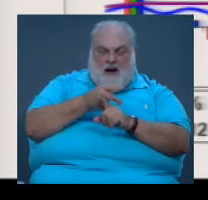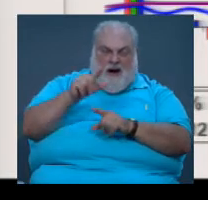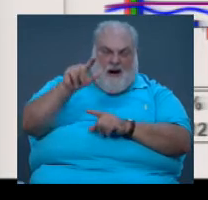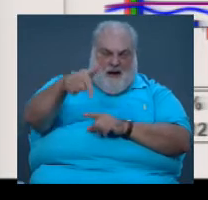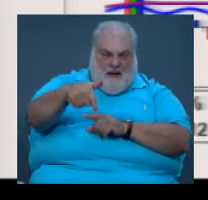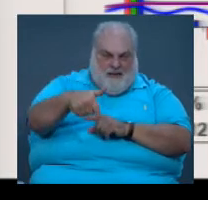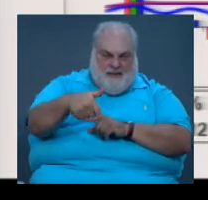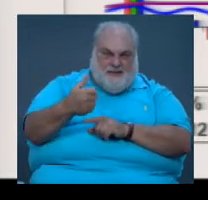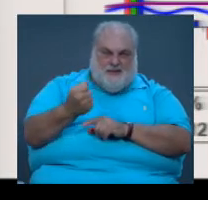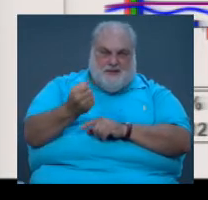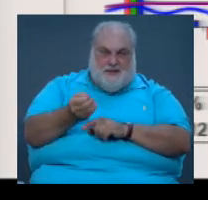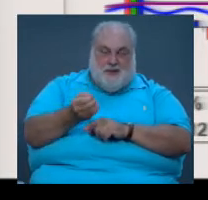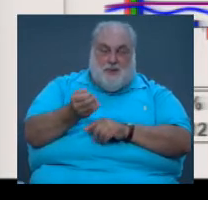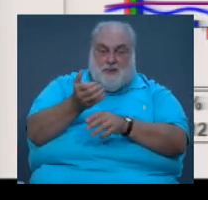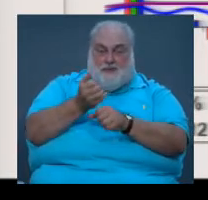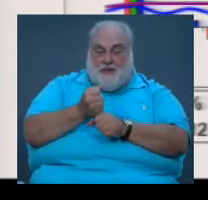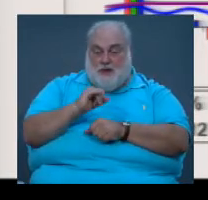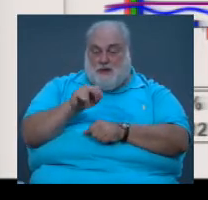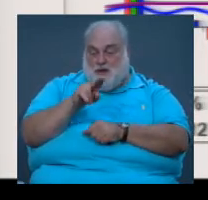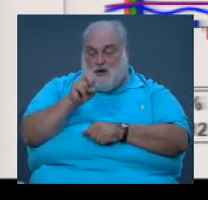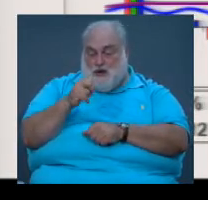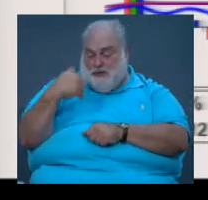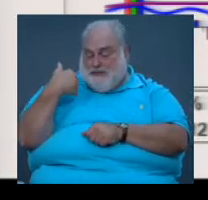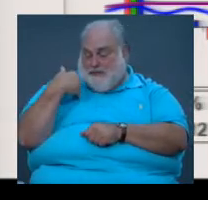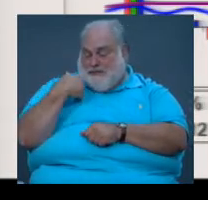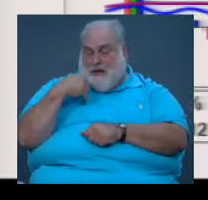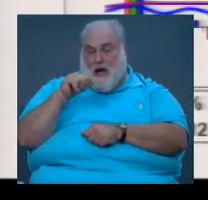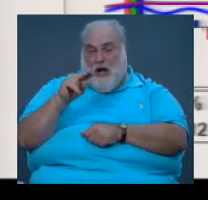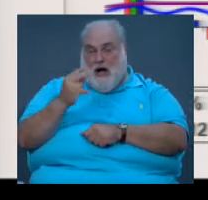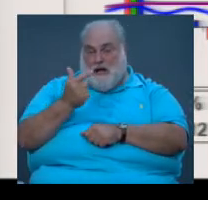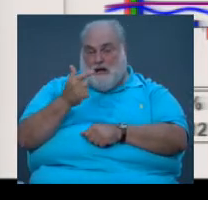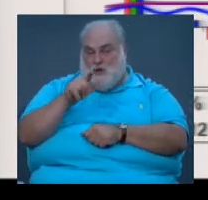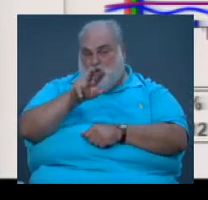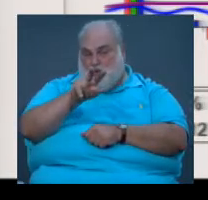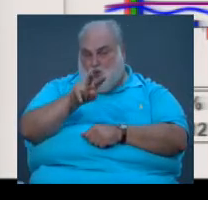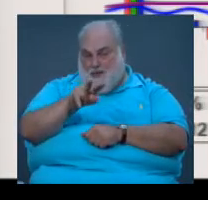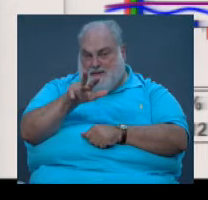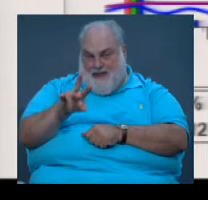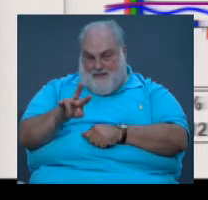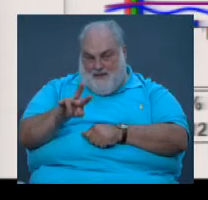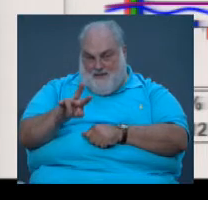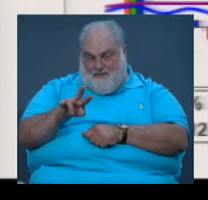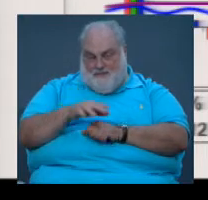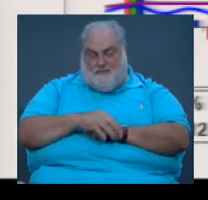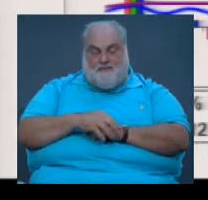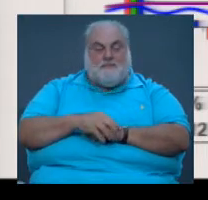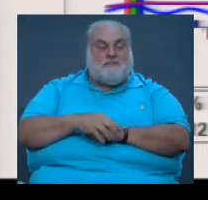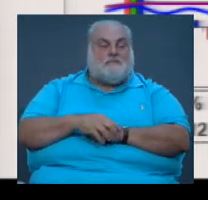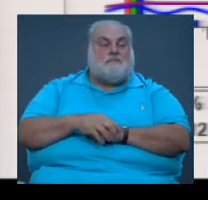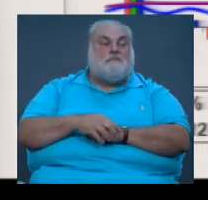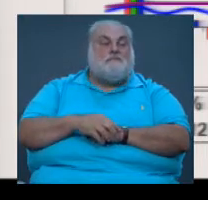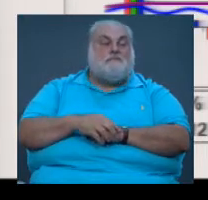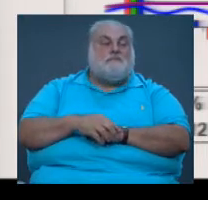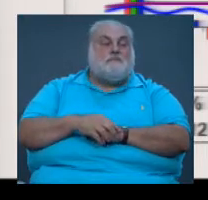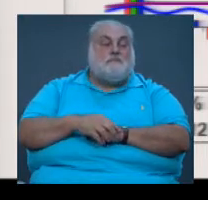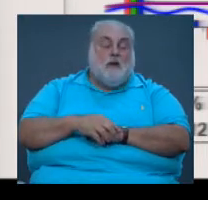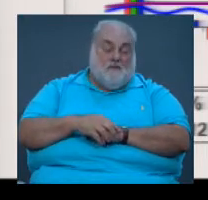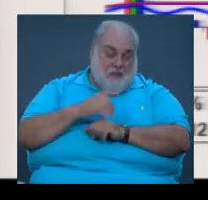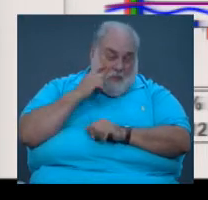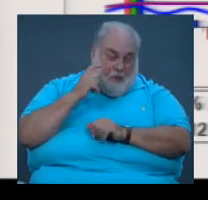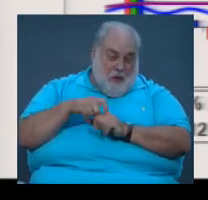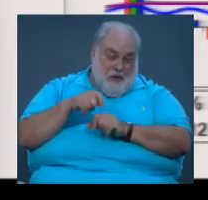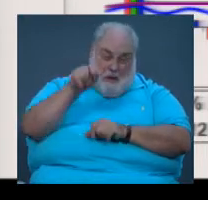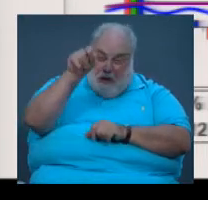So we received our June revenues August 27th. The first thing that I think you will notice is the really tall line